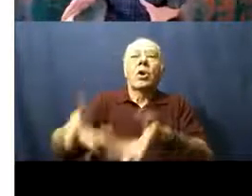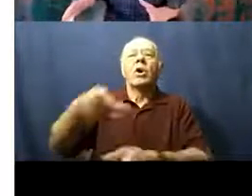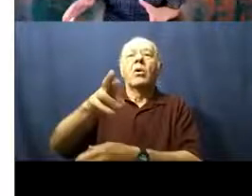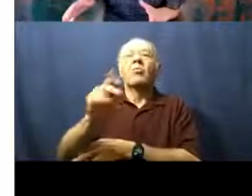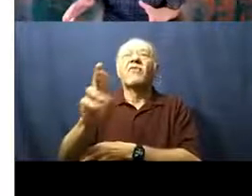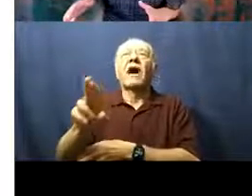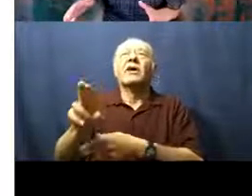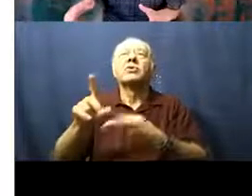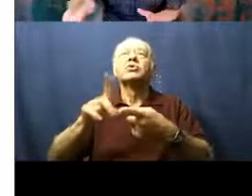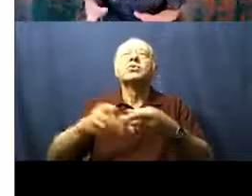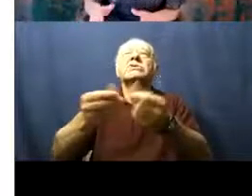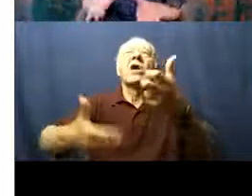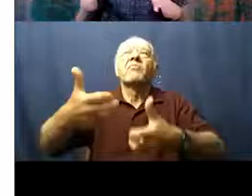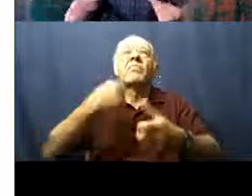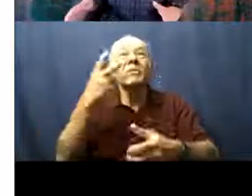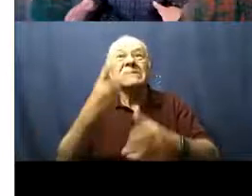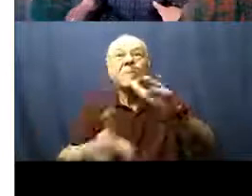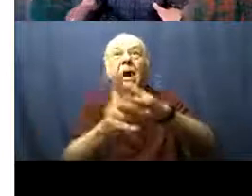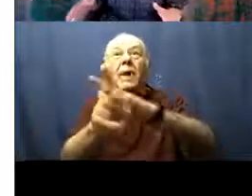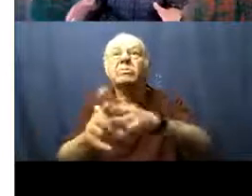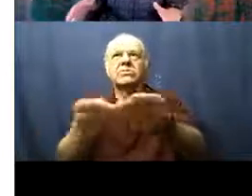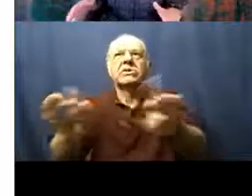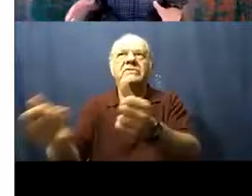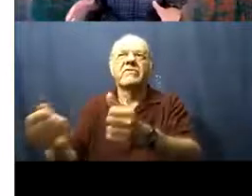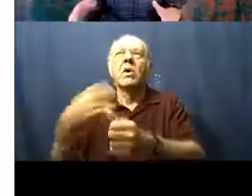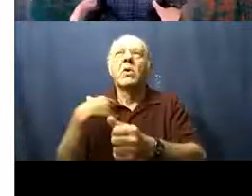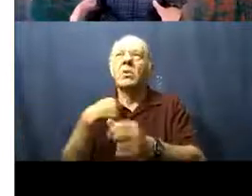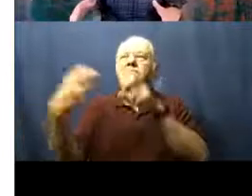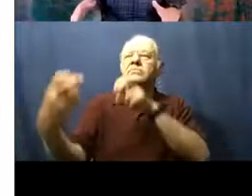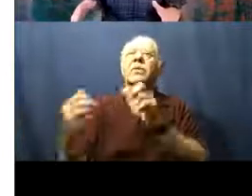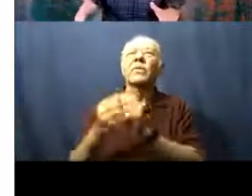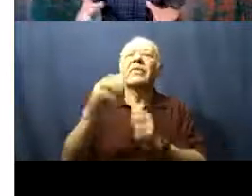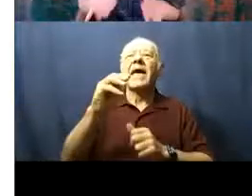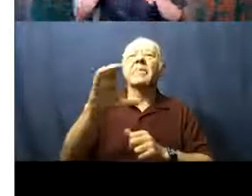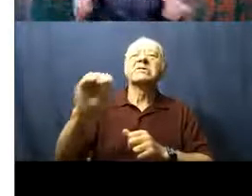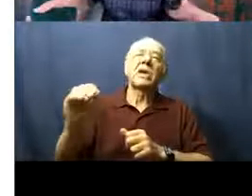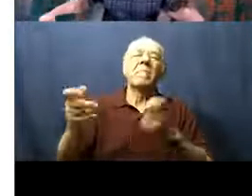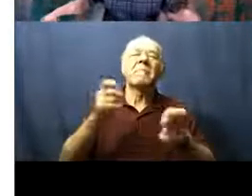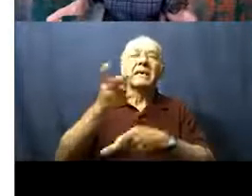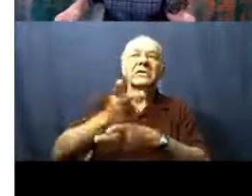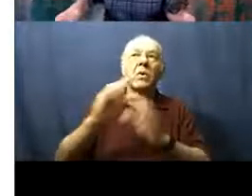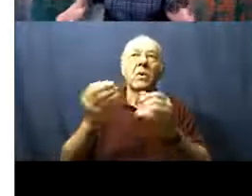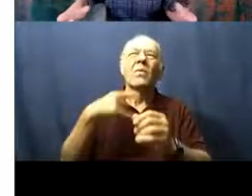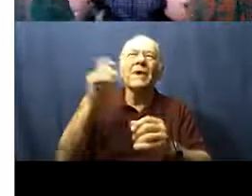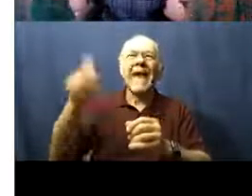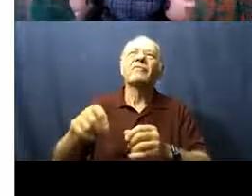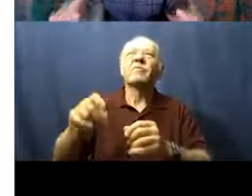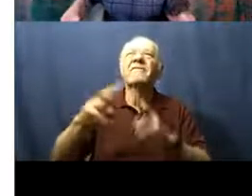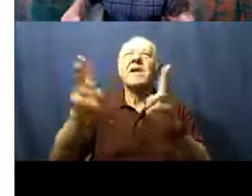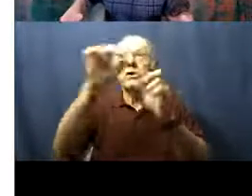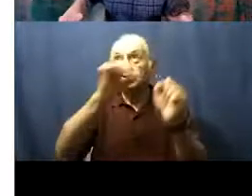problems that we were seeing out there. We immediately got together with our managed care organizations. We said, we're going to have to be strategic